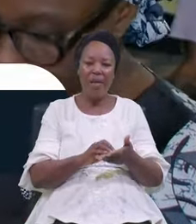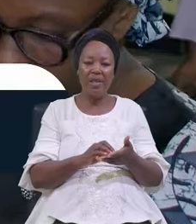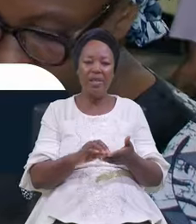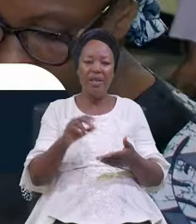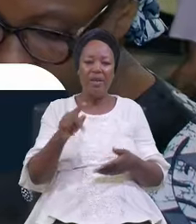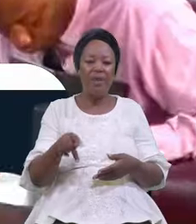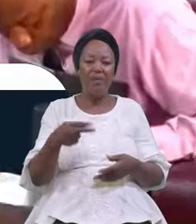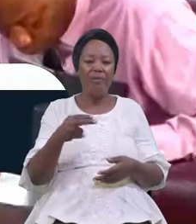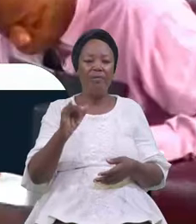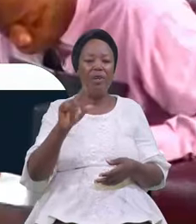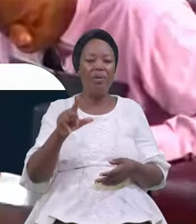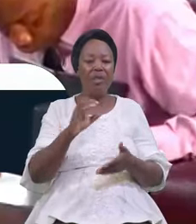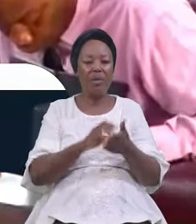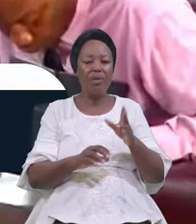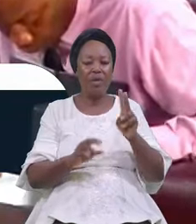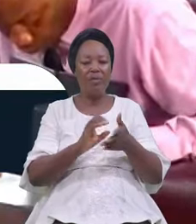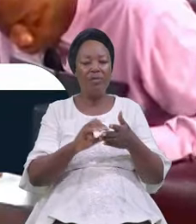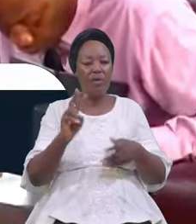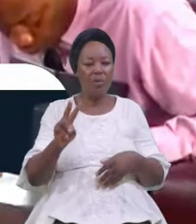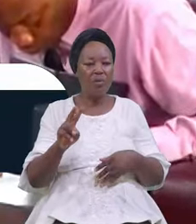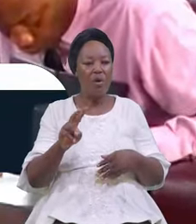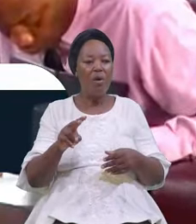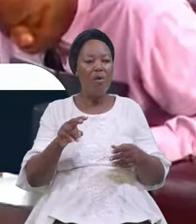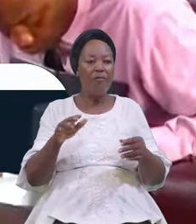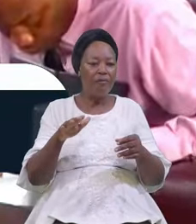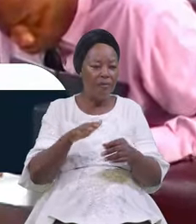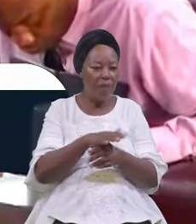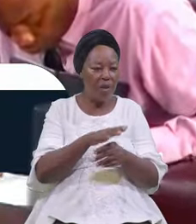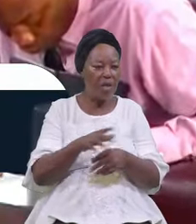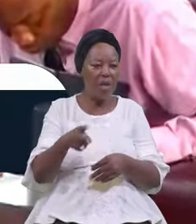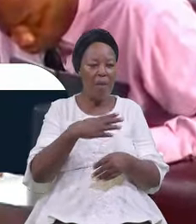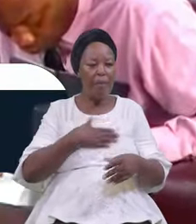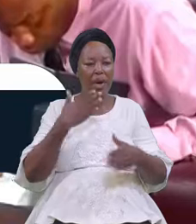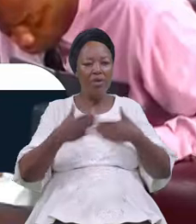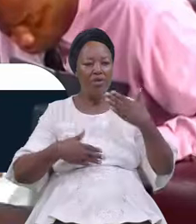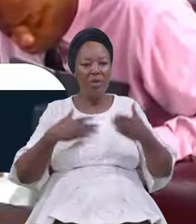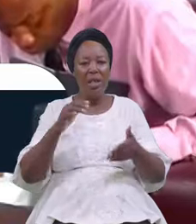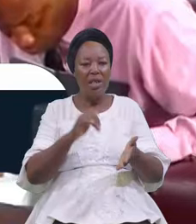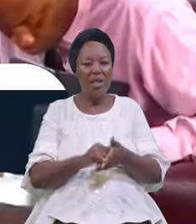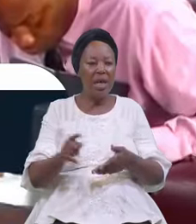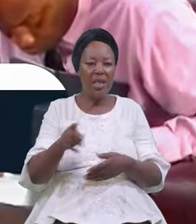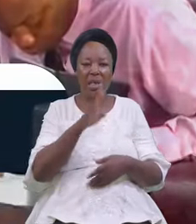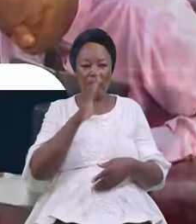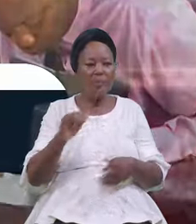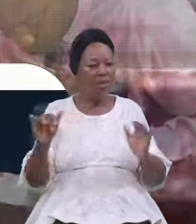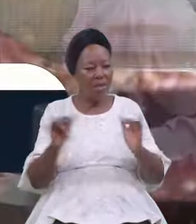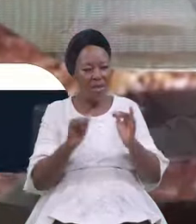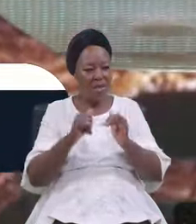from verse 2. Fulfill ye my joy, that ye be like-minded, that ye